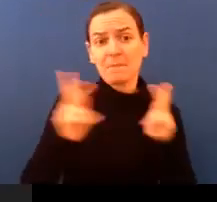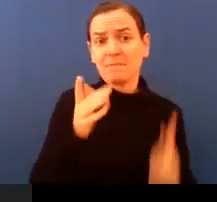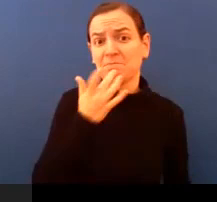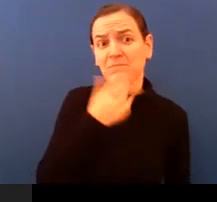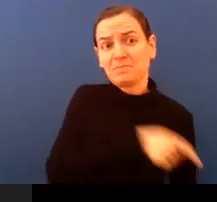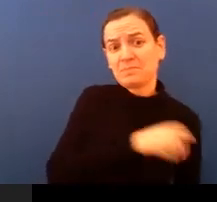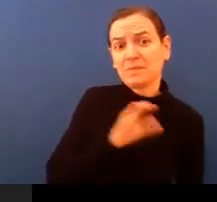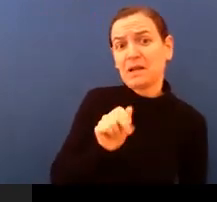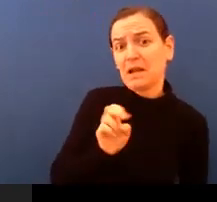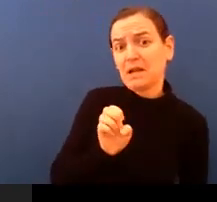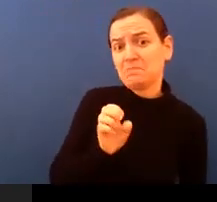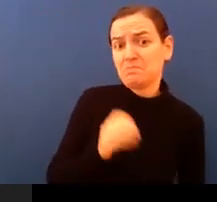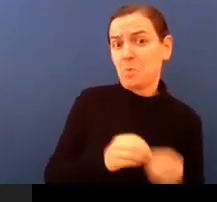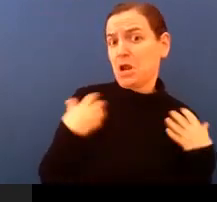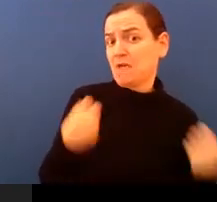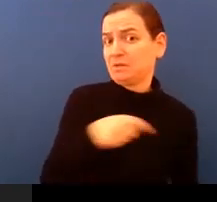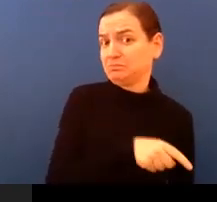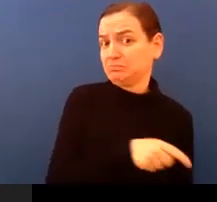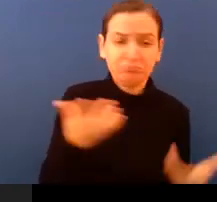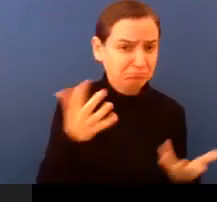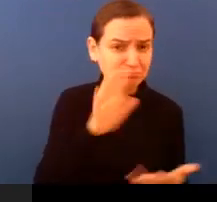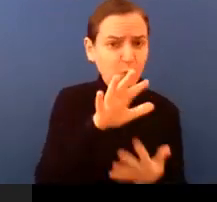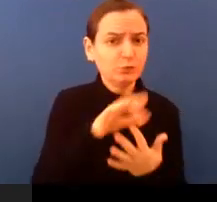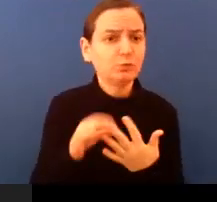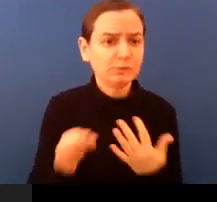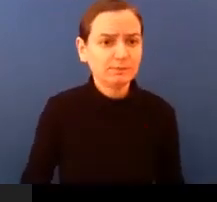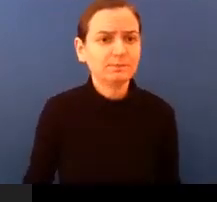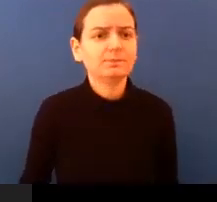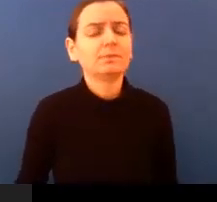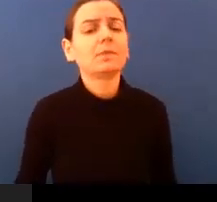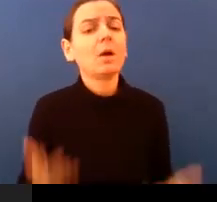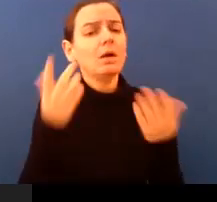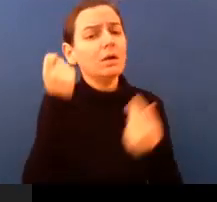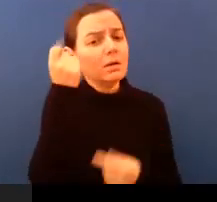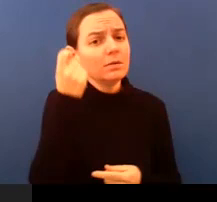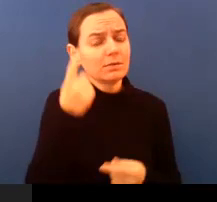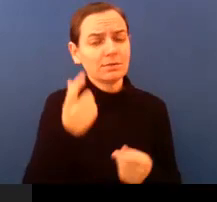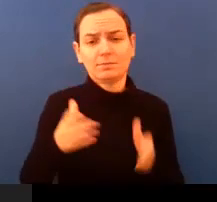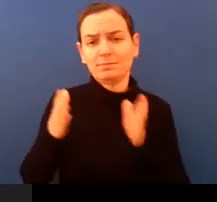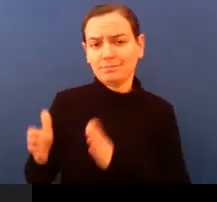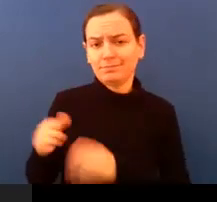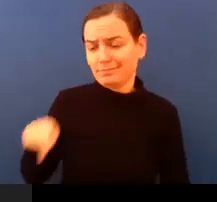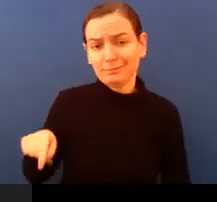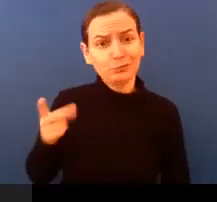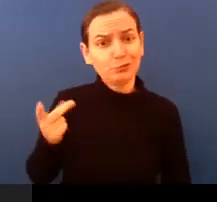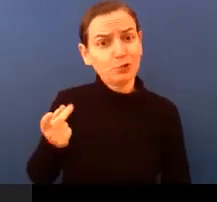What a guide dog doesn't do is it doesn't determine where to go or how to get